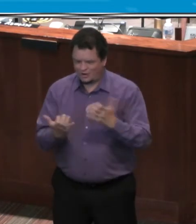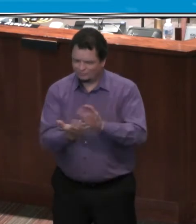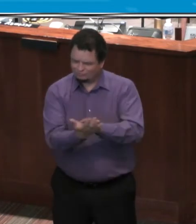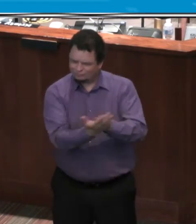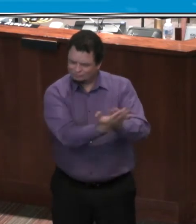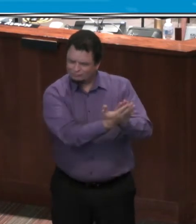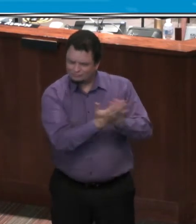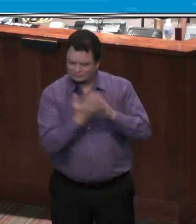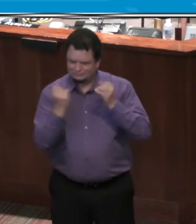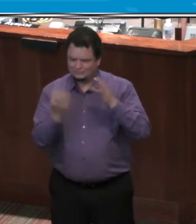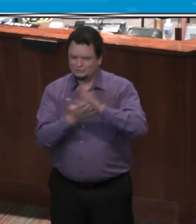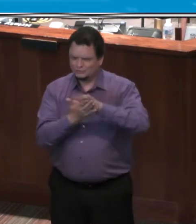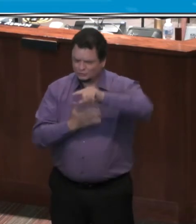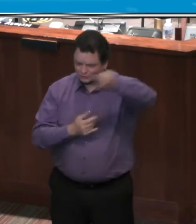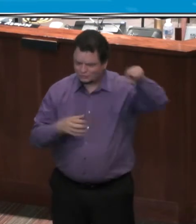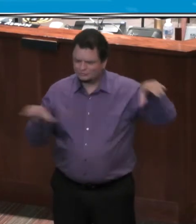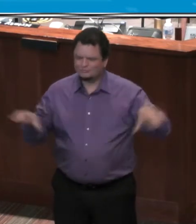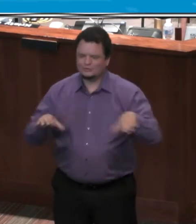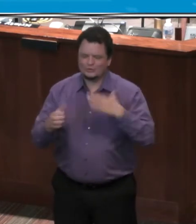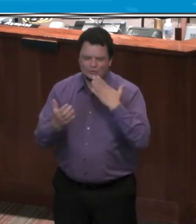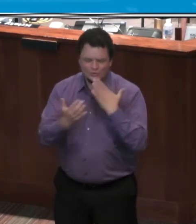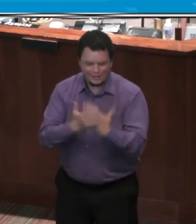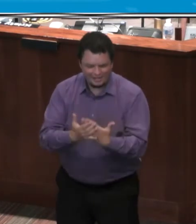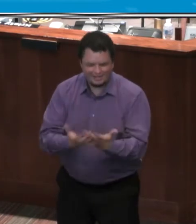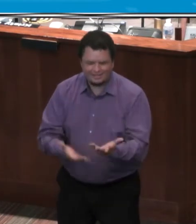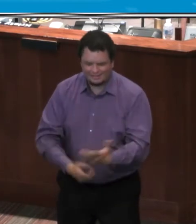high-risk kindergartner to kindergarten in person.